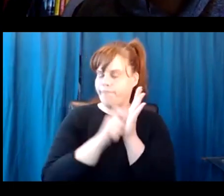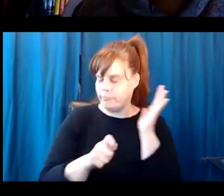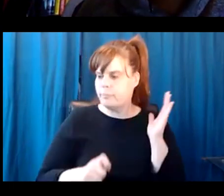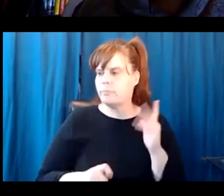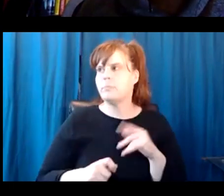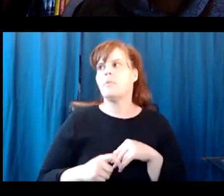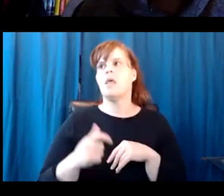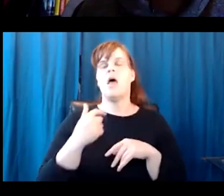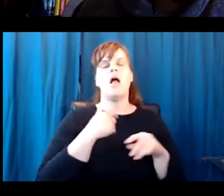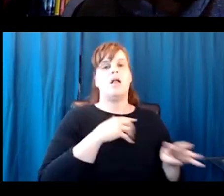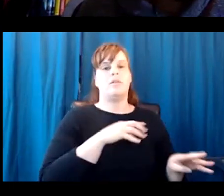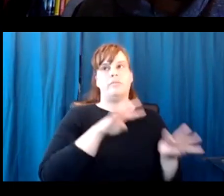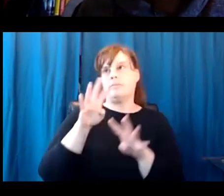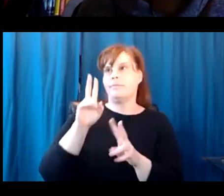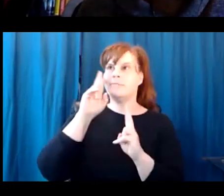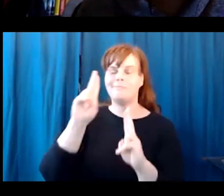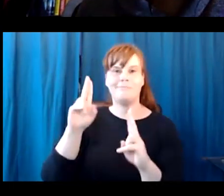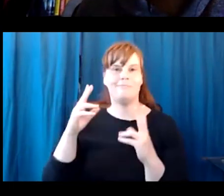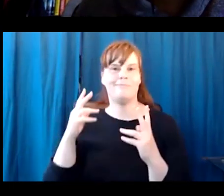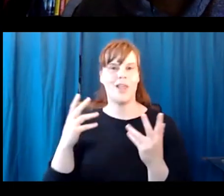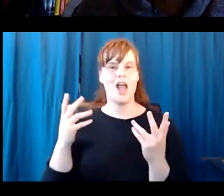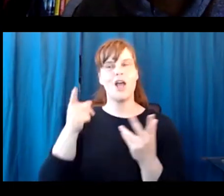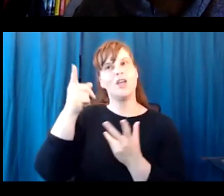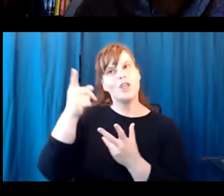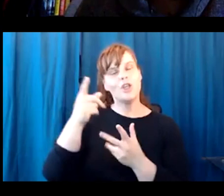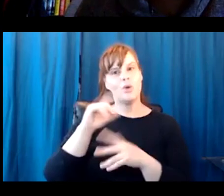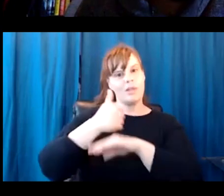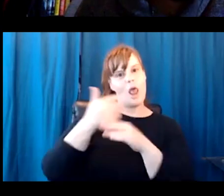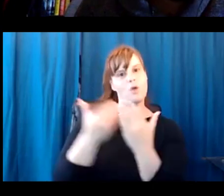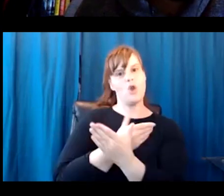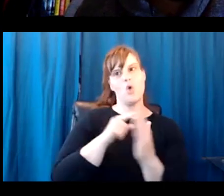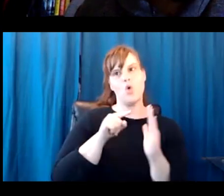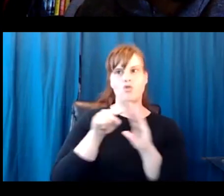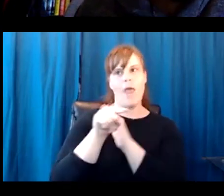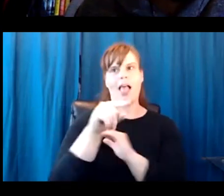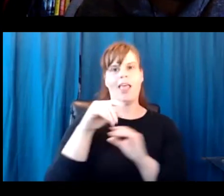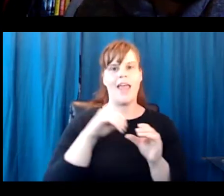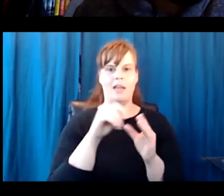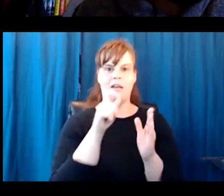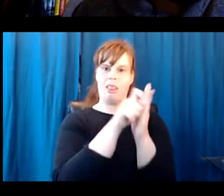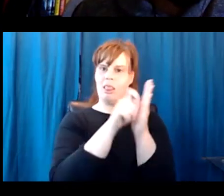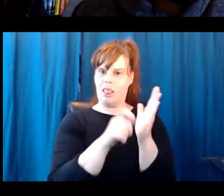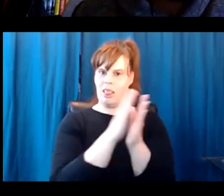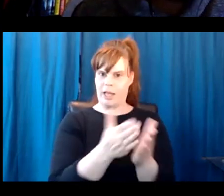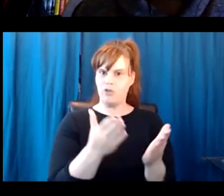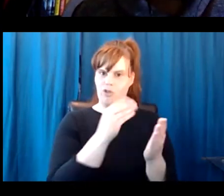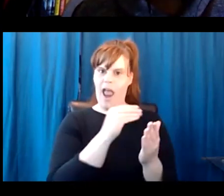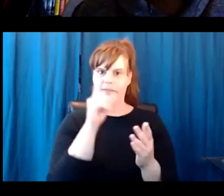Posterity will point to them as having blazed a new trail, not only in literature and fiction, but progress as